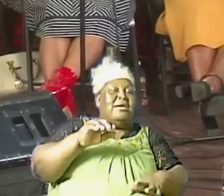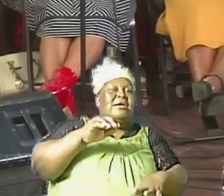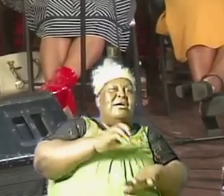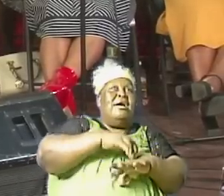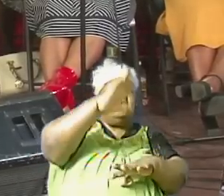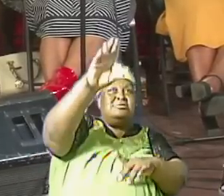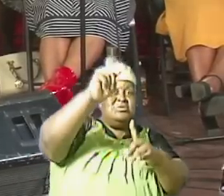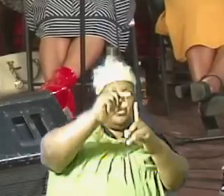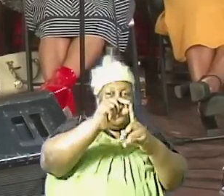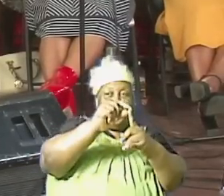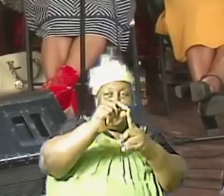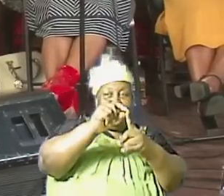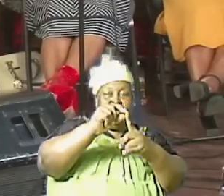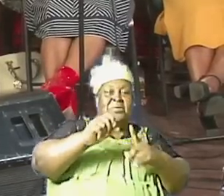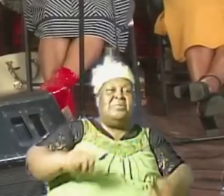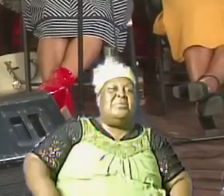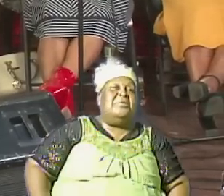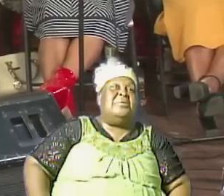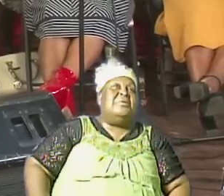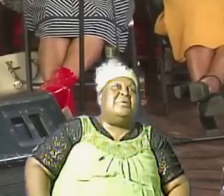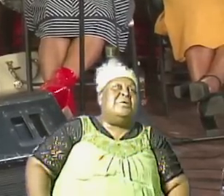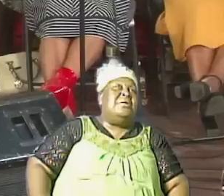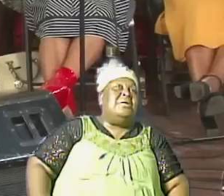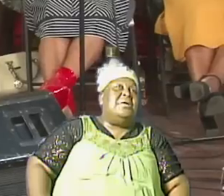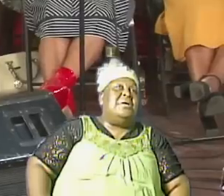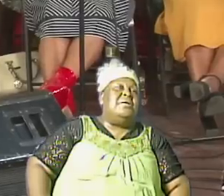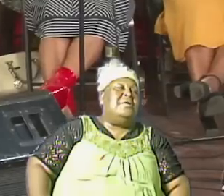at thy word.